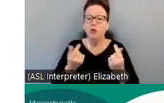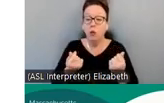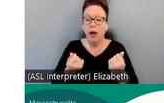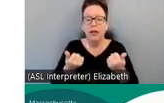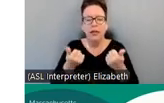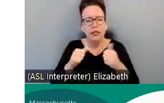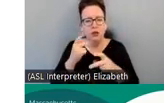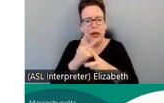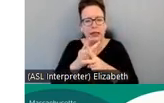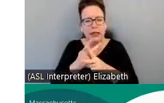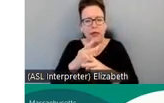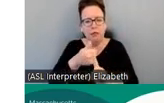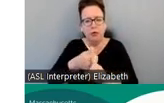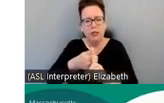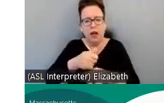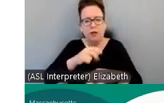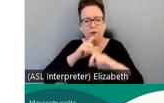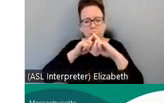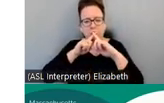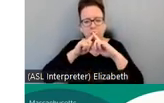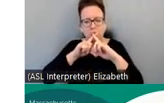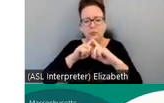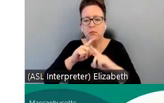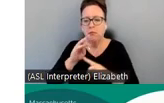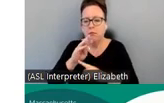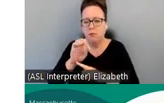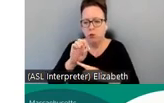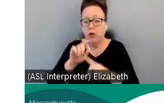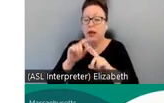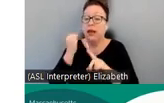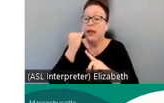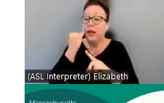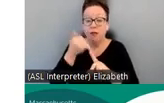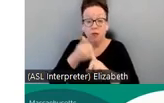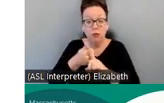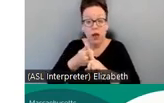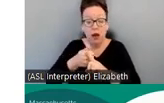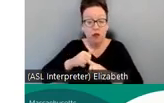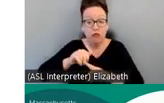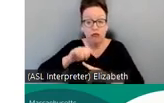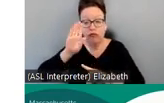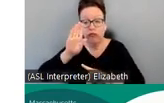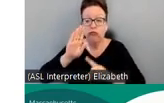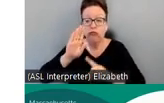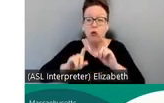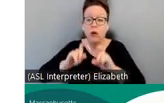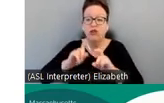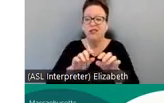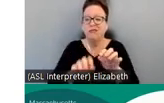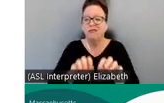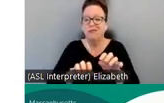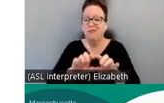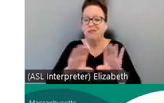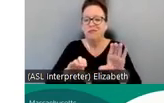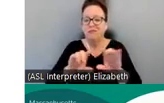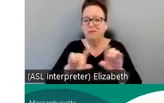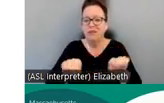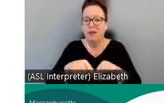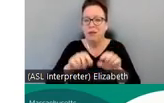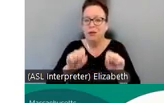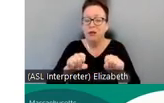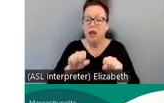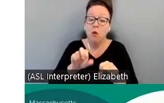keep yourself muted if you can. If you have questions, please feel free to put them in the chat and